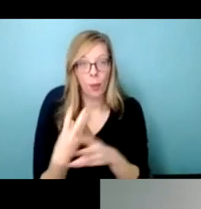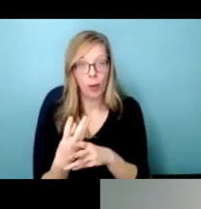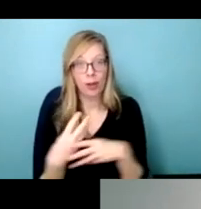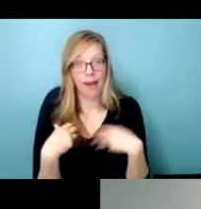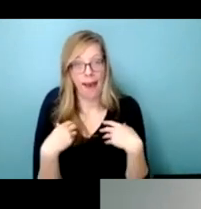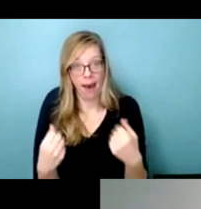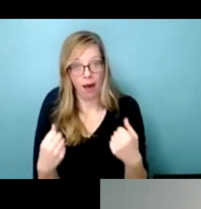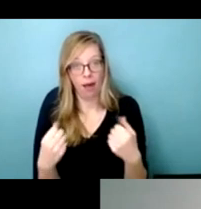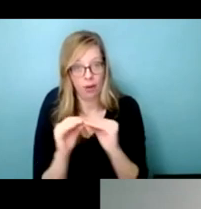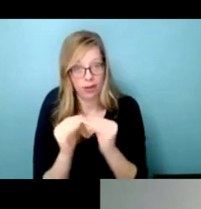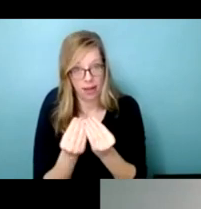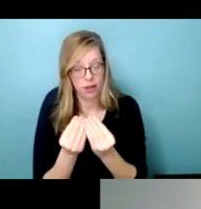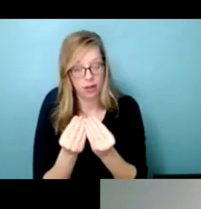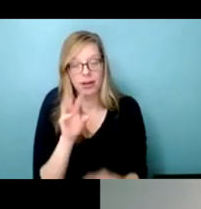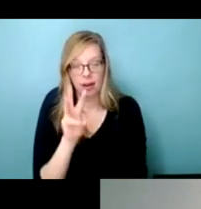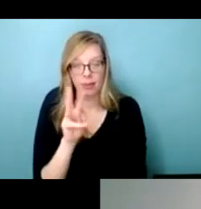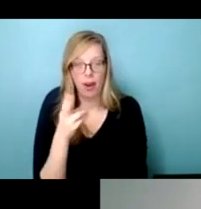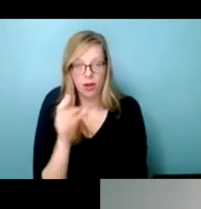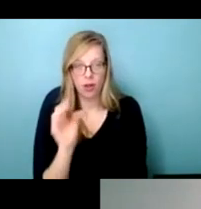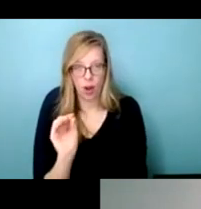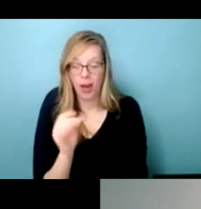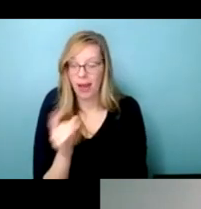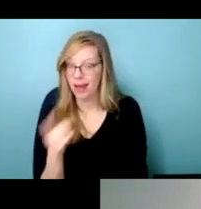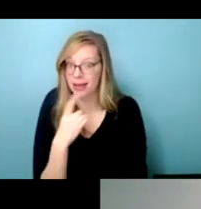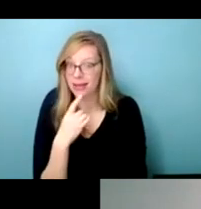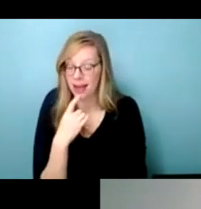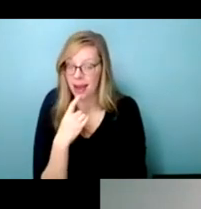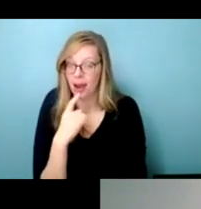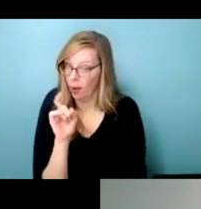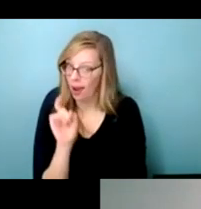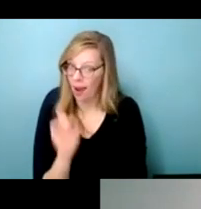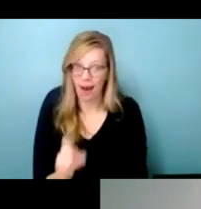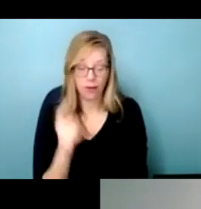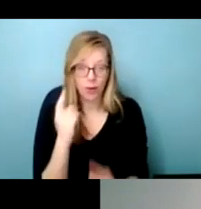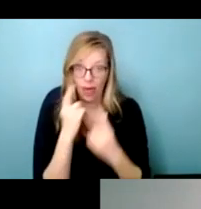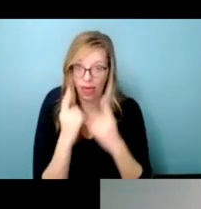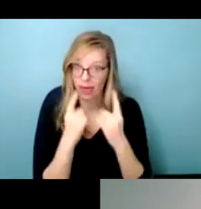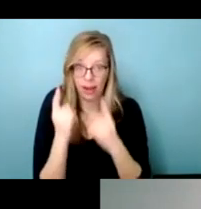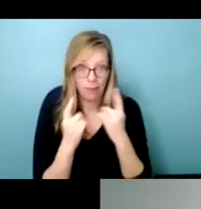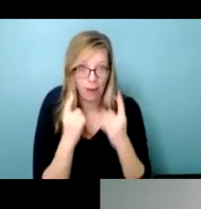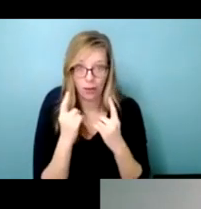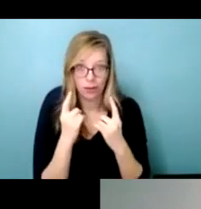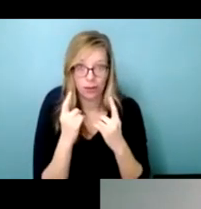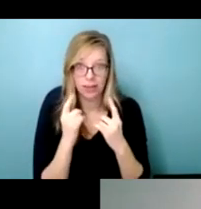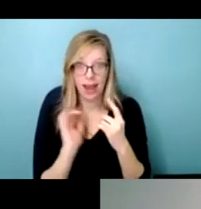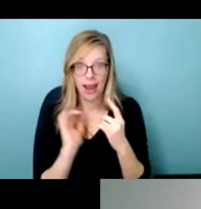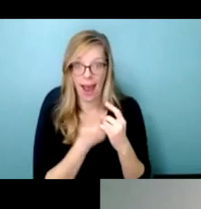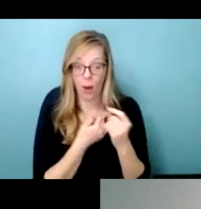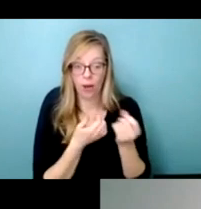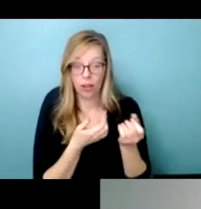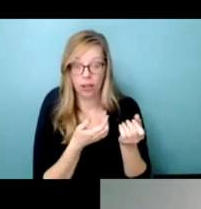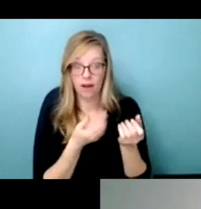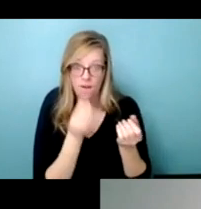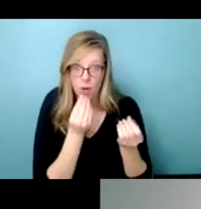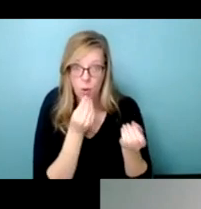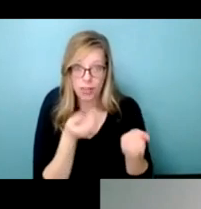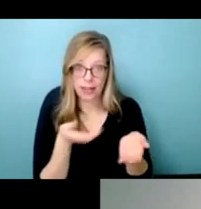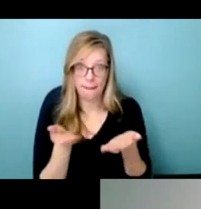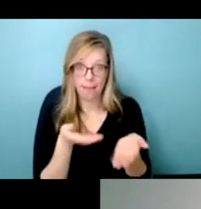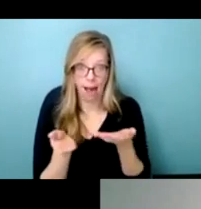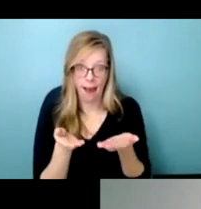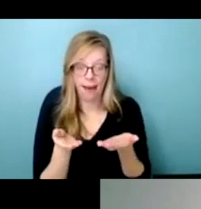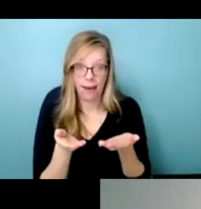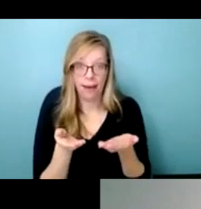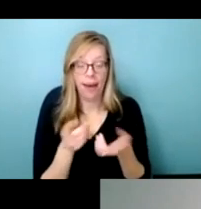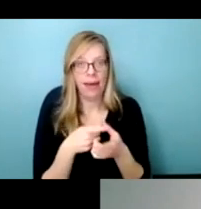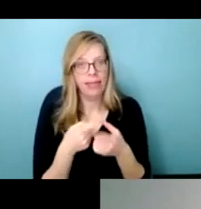unless, you know, we do something globally about this particular supply chain, we can expect more pandemics coming down the pipe. So